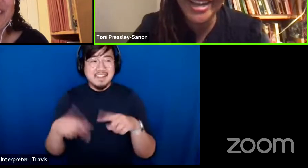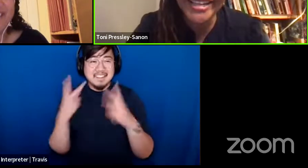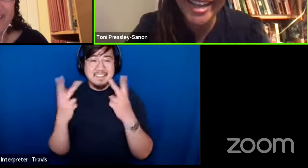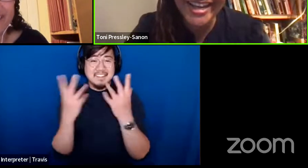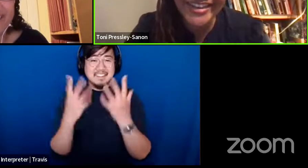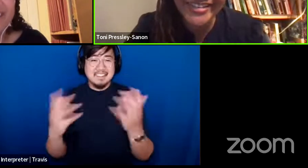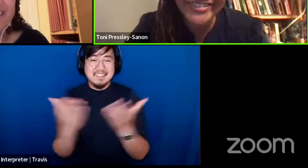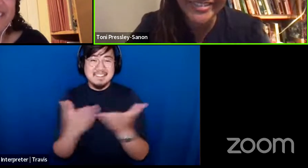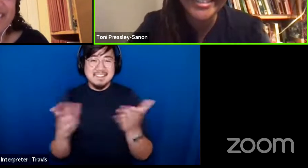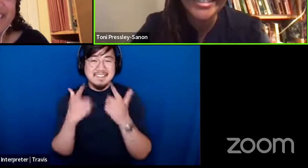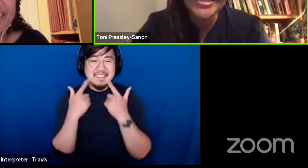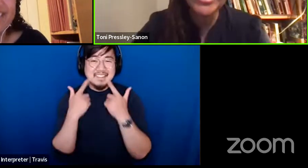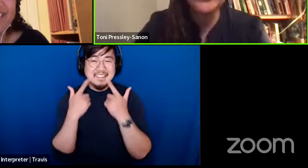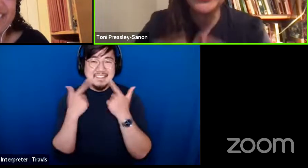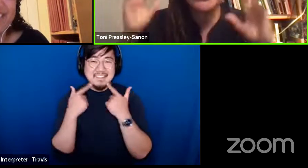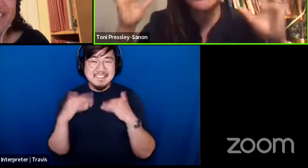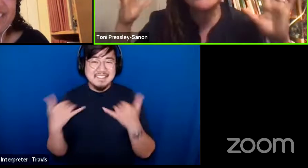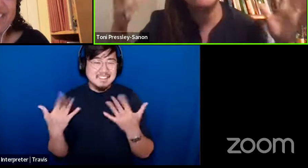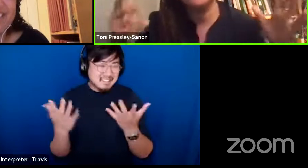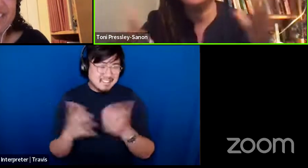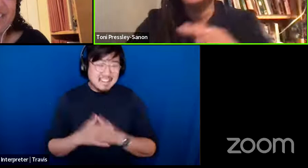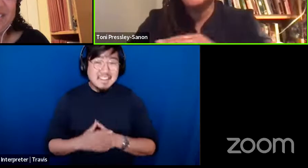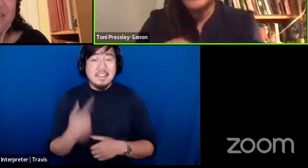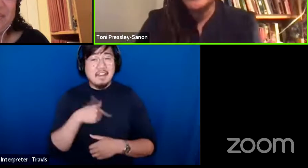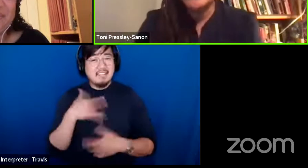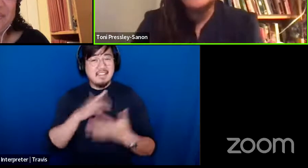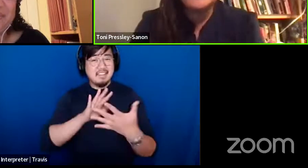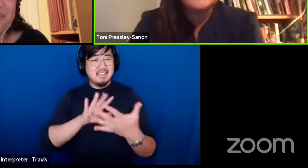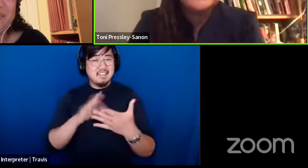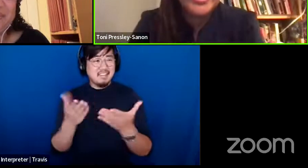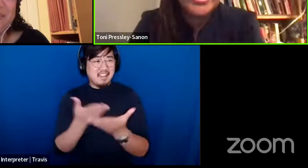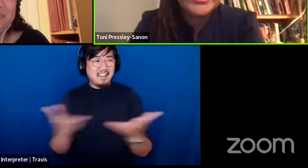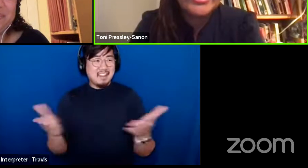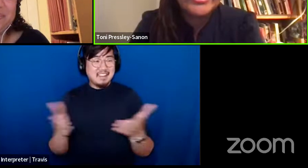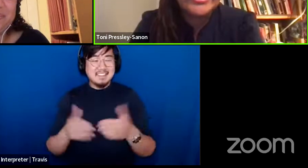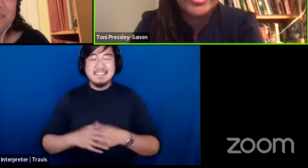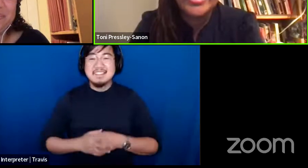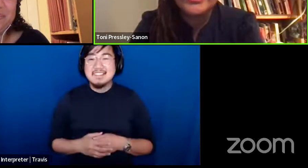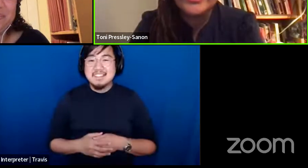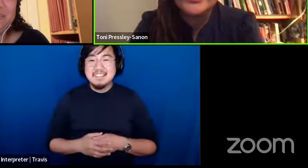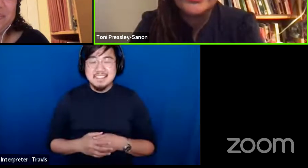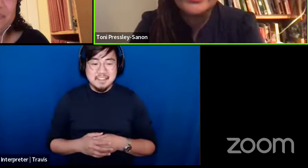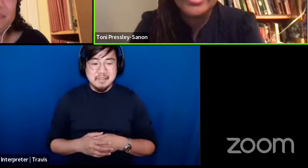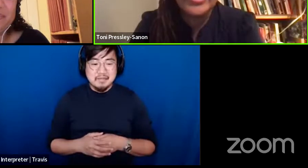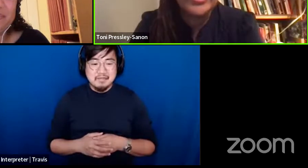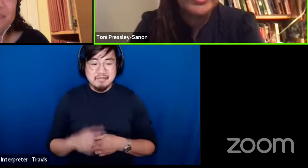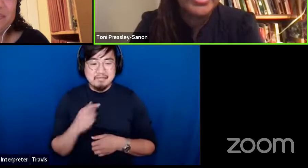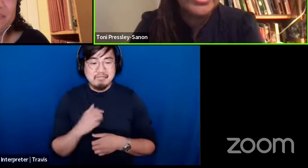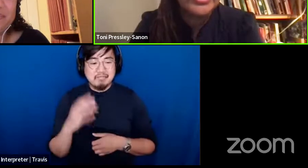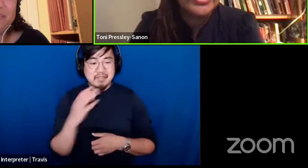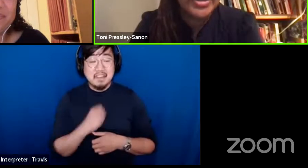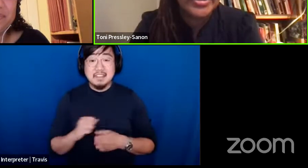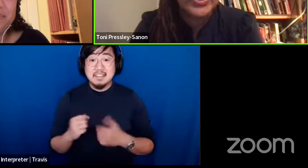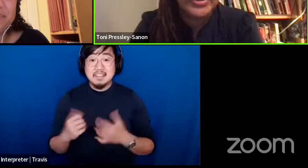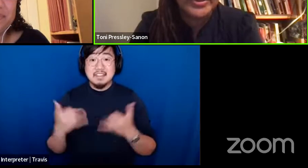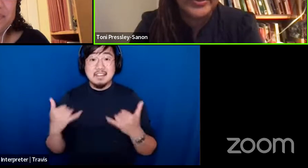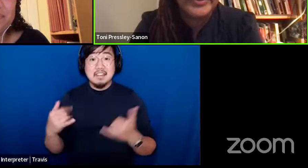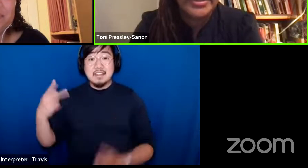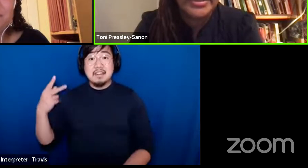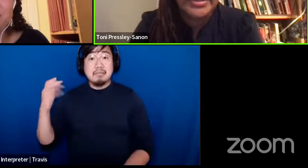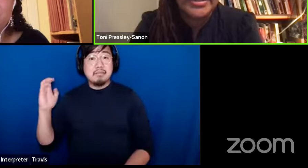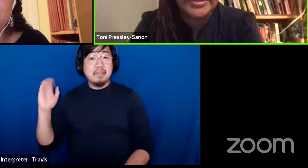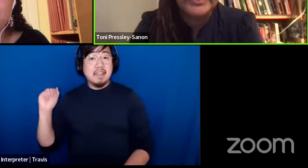people right now, we feel you there. And so I guess now, Peace or Greg, are